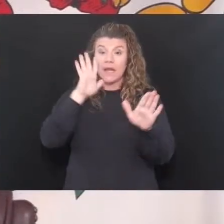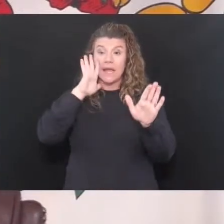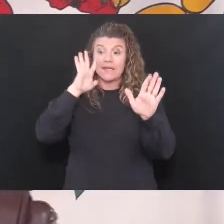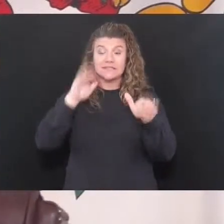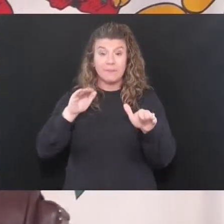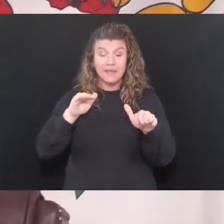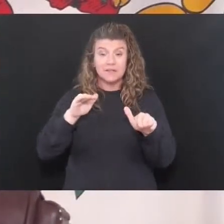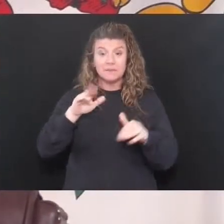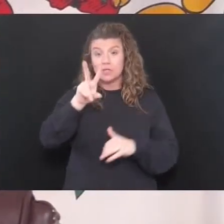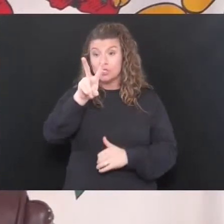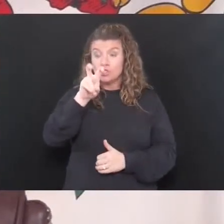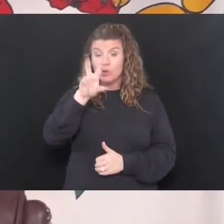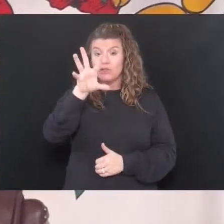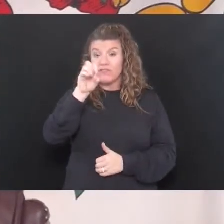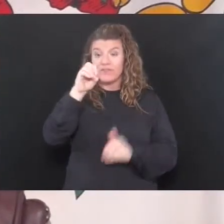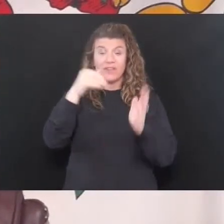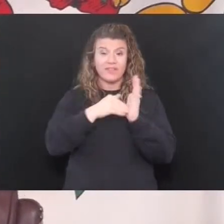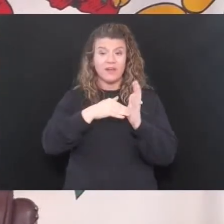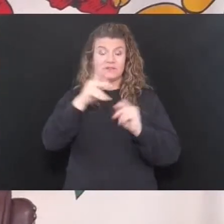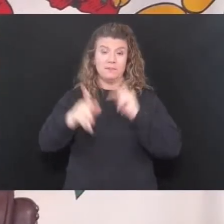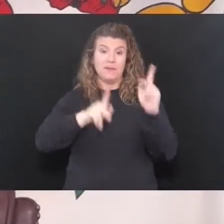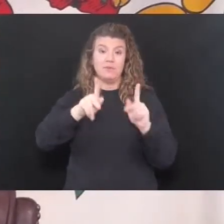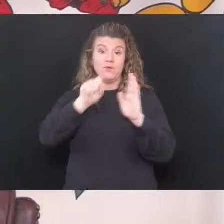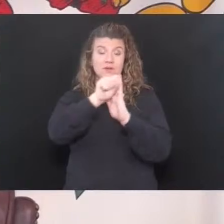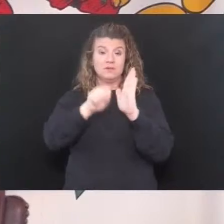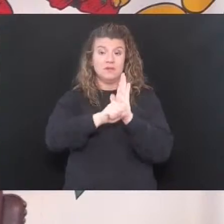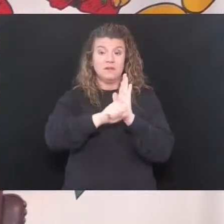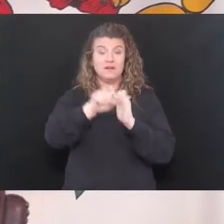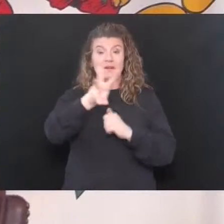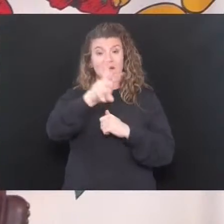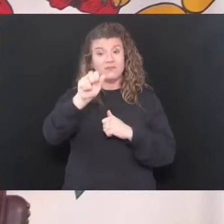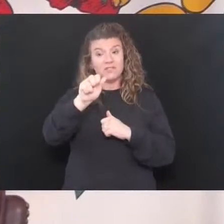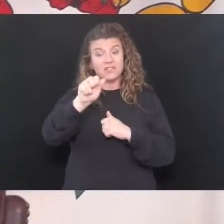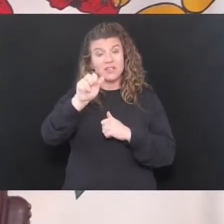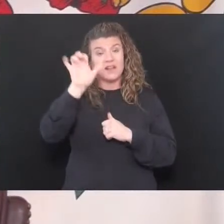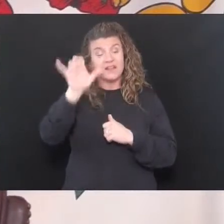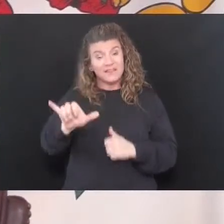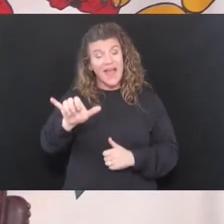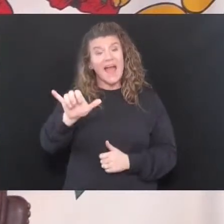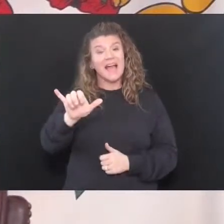be 250,000 people in the state of West Virginia that just